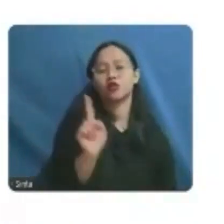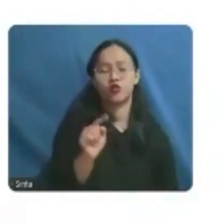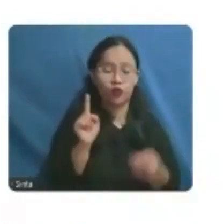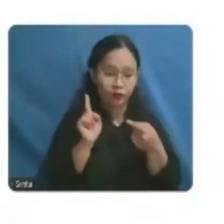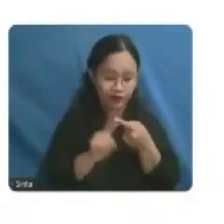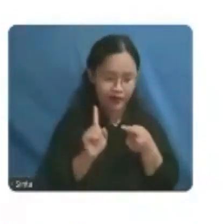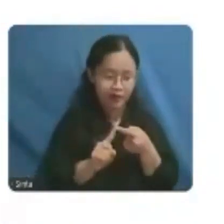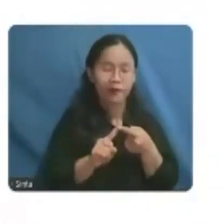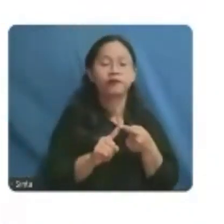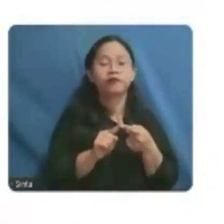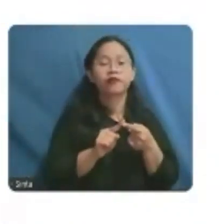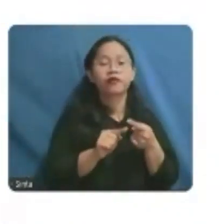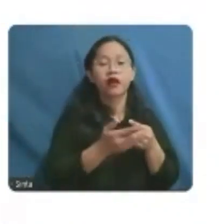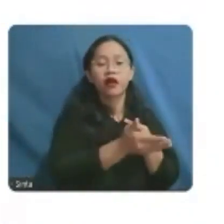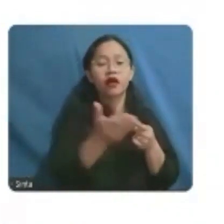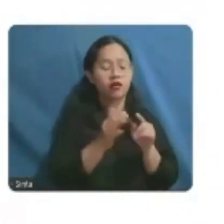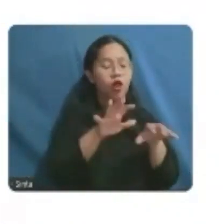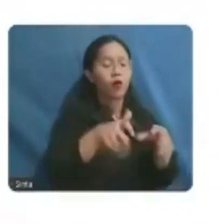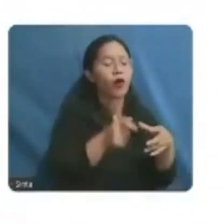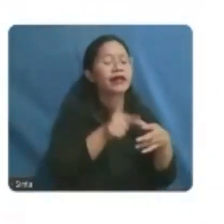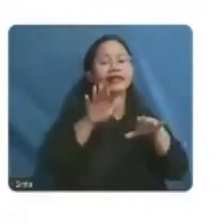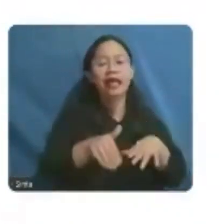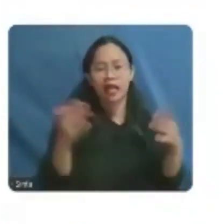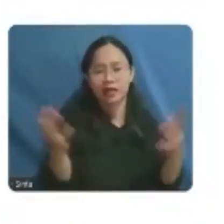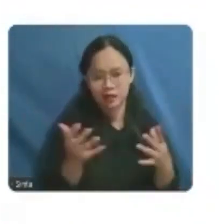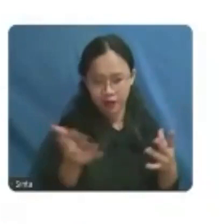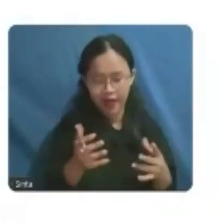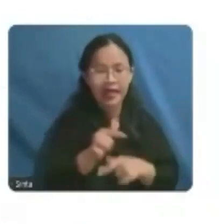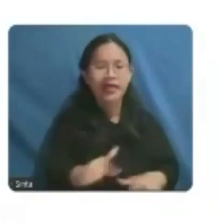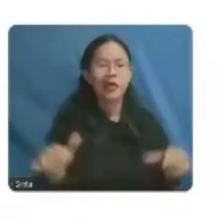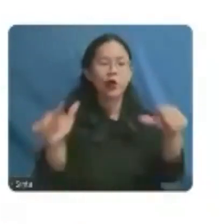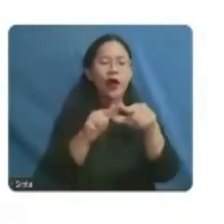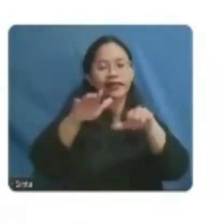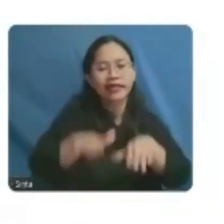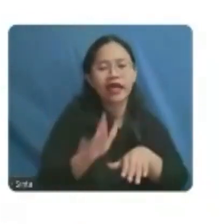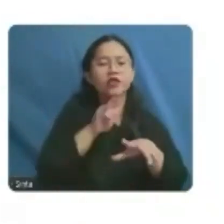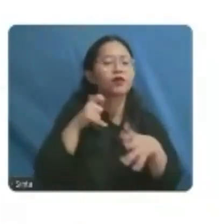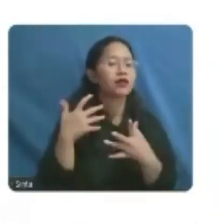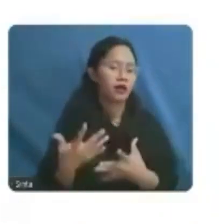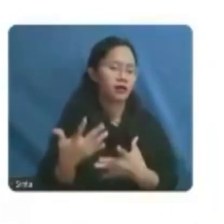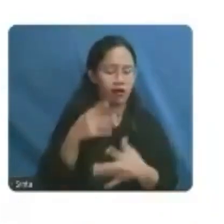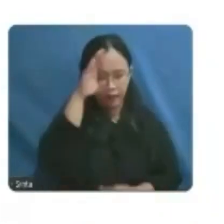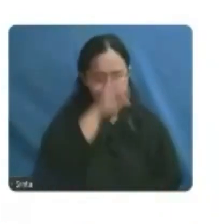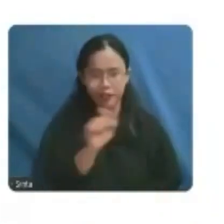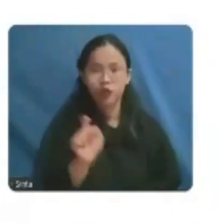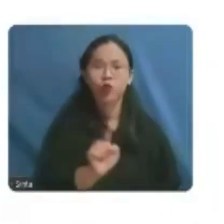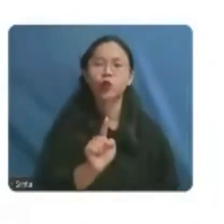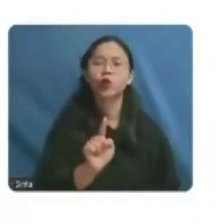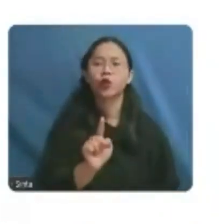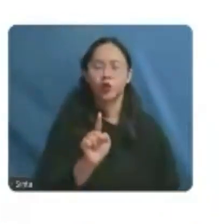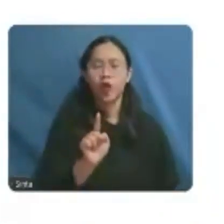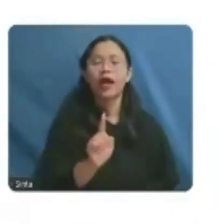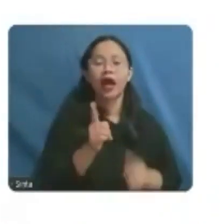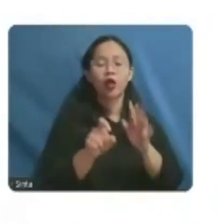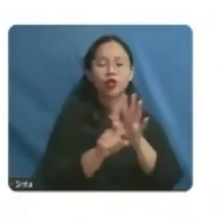the environment like? We obviously can't do much about the rainy season or the monsoons. They will come and